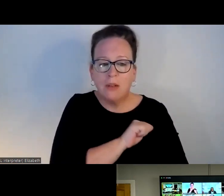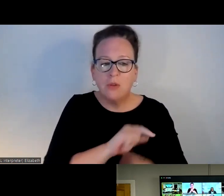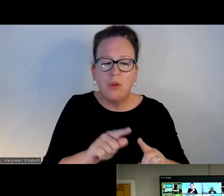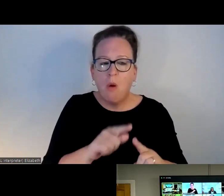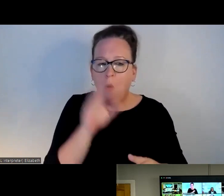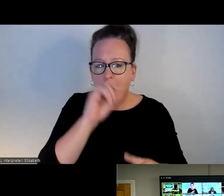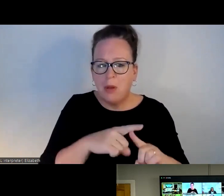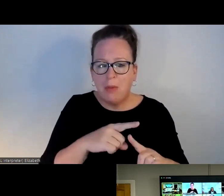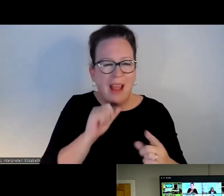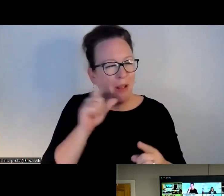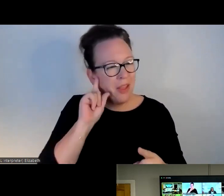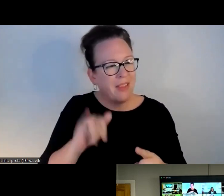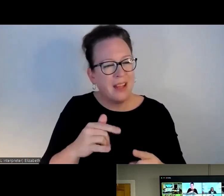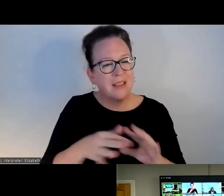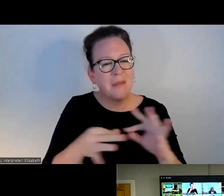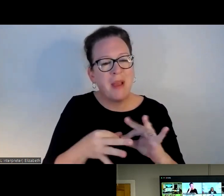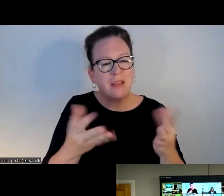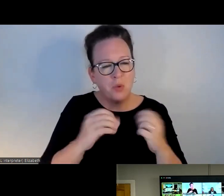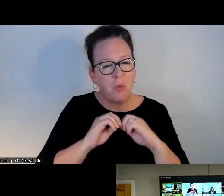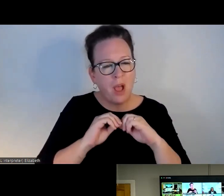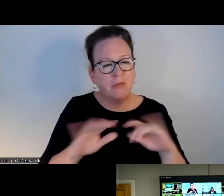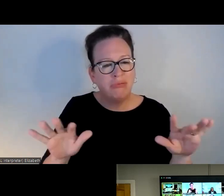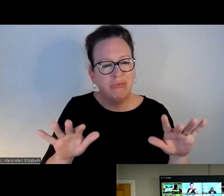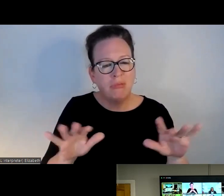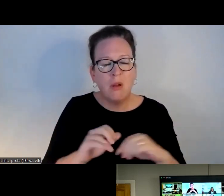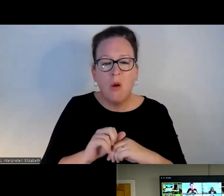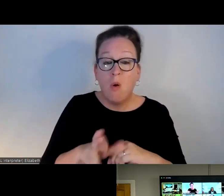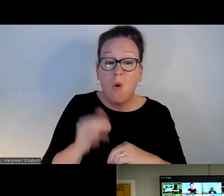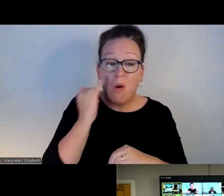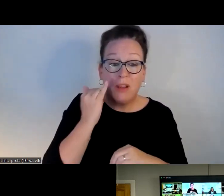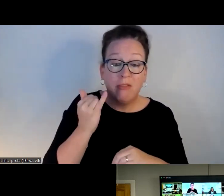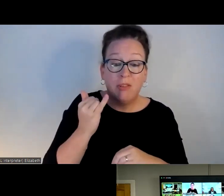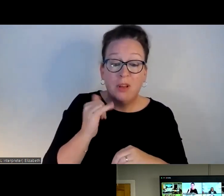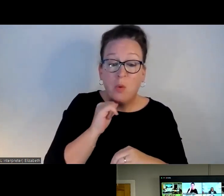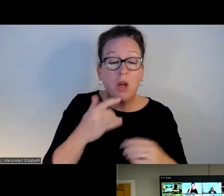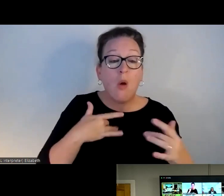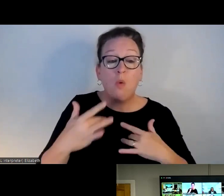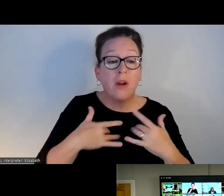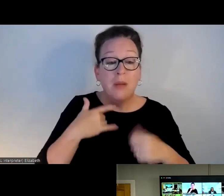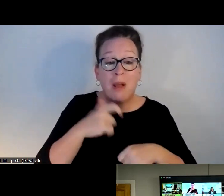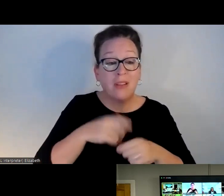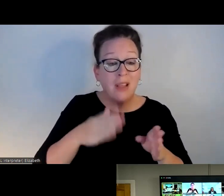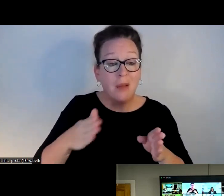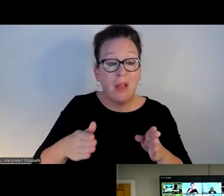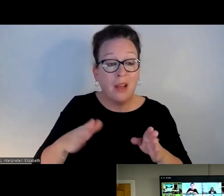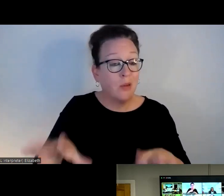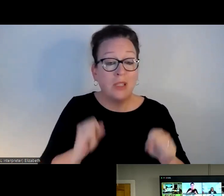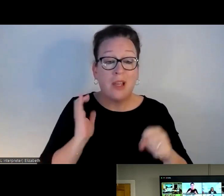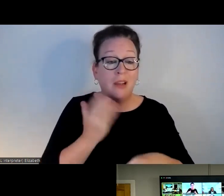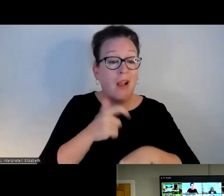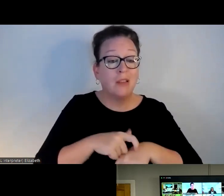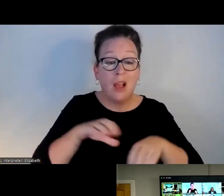that or if it matters. Or if we are, just not worried about the timeline and we take our time and we do it right.